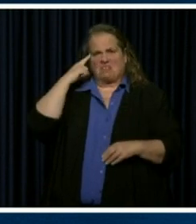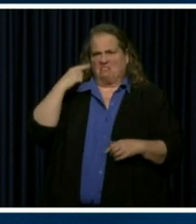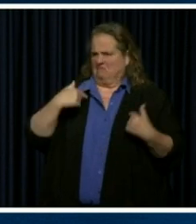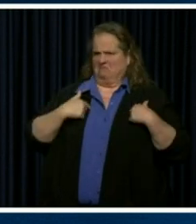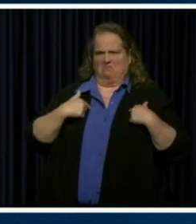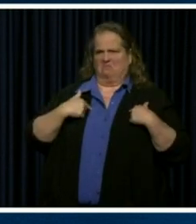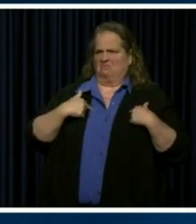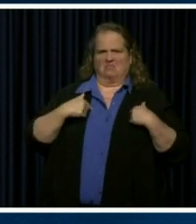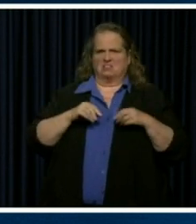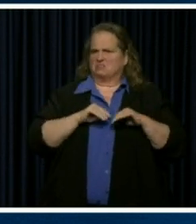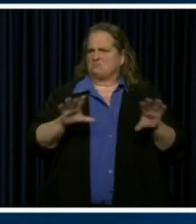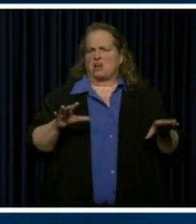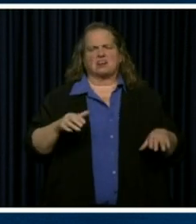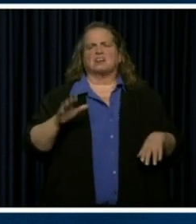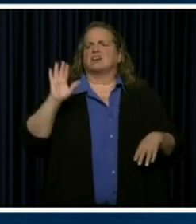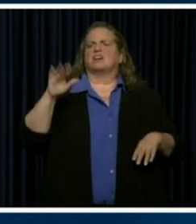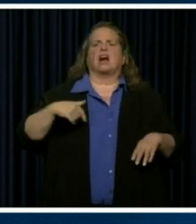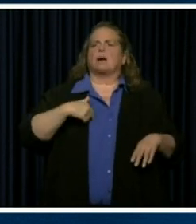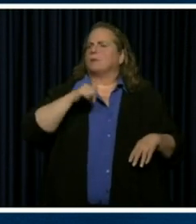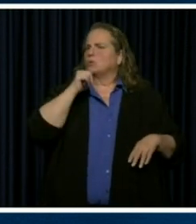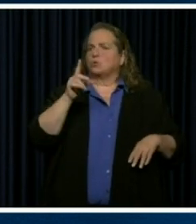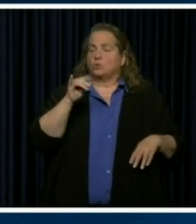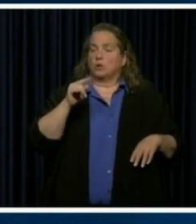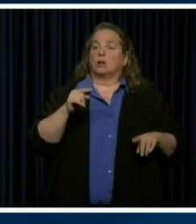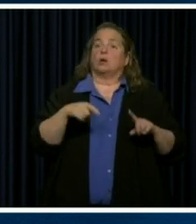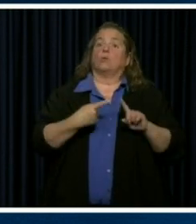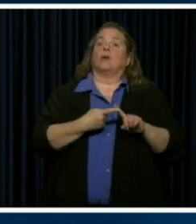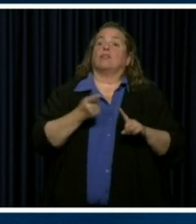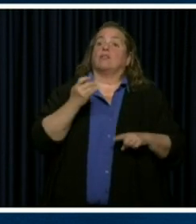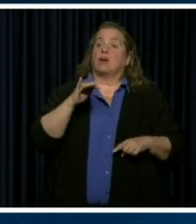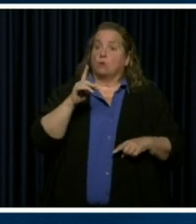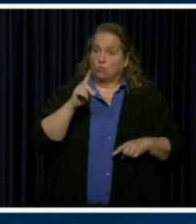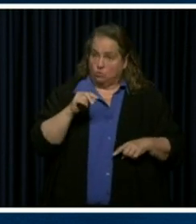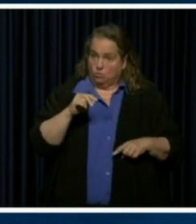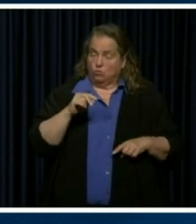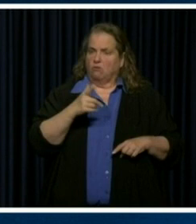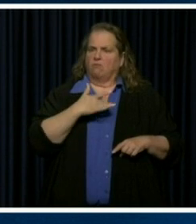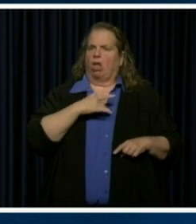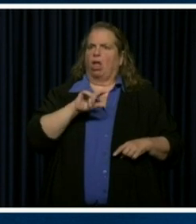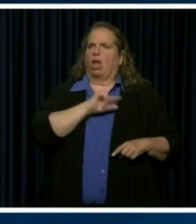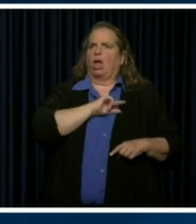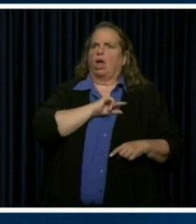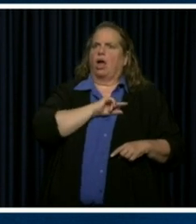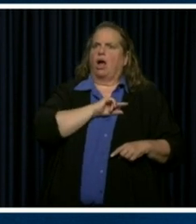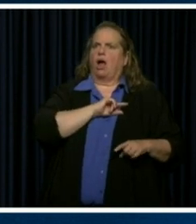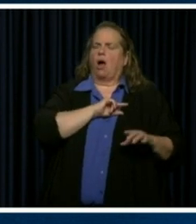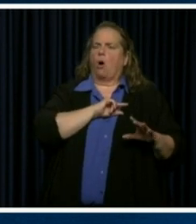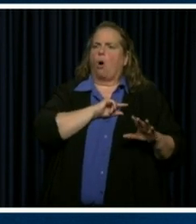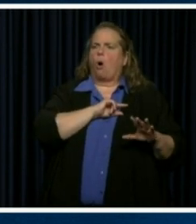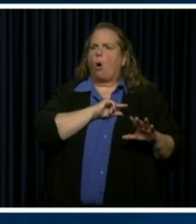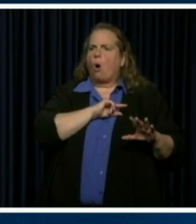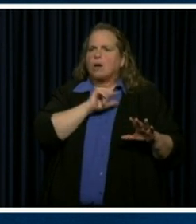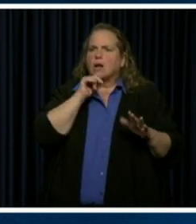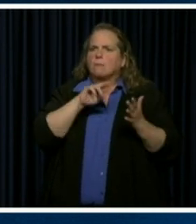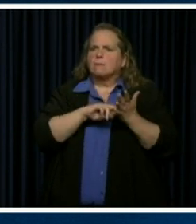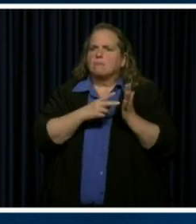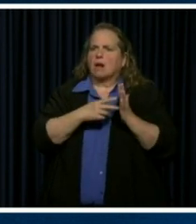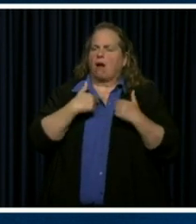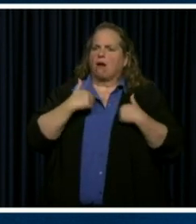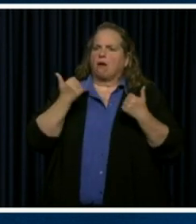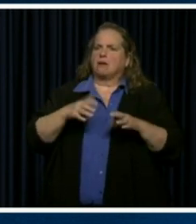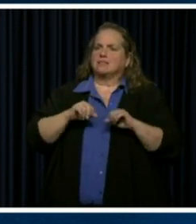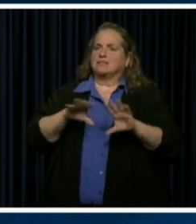spread something and therefore don't take steps, and when they do, there's a profound guilt that may go along with it. Remember, you can't take